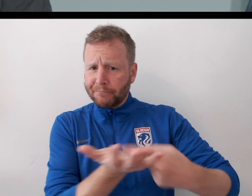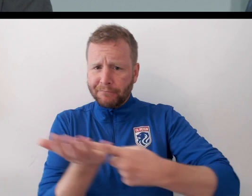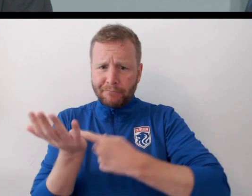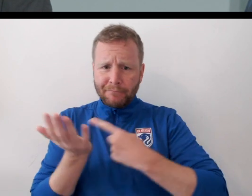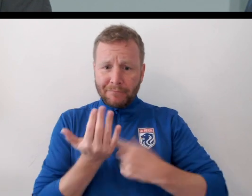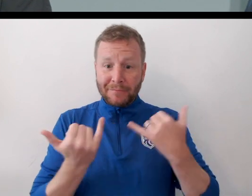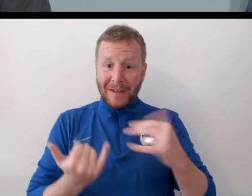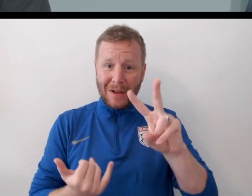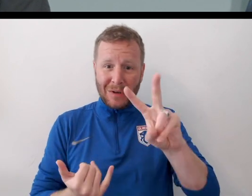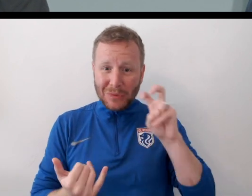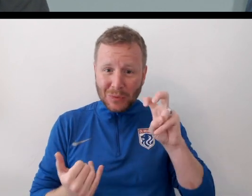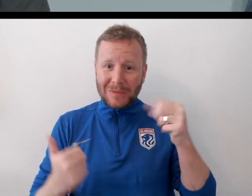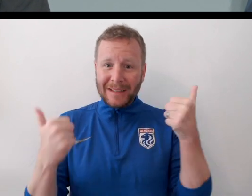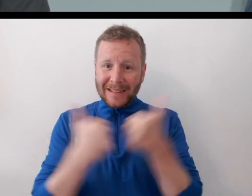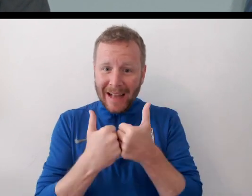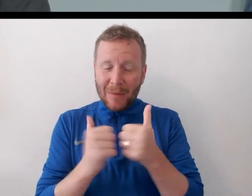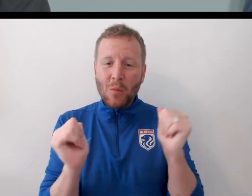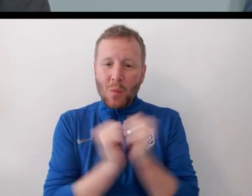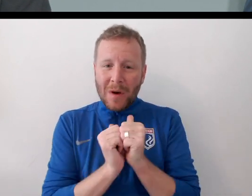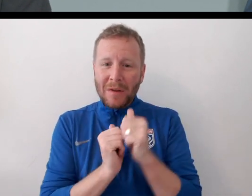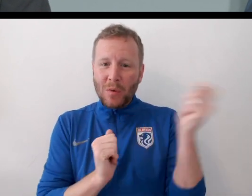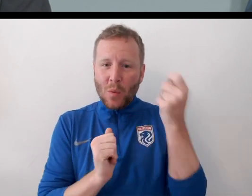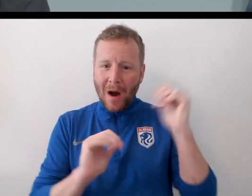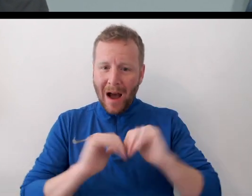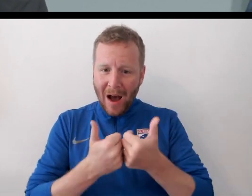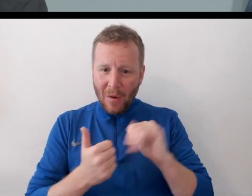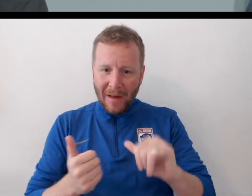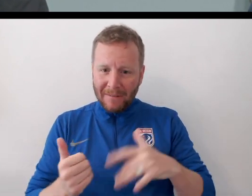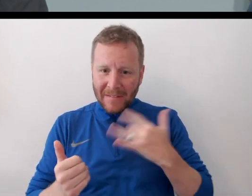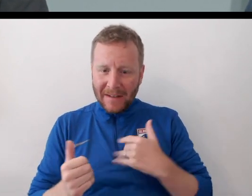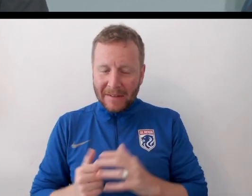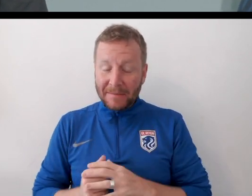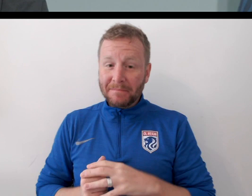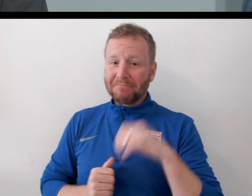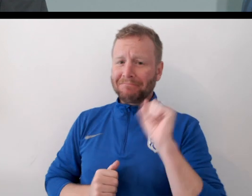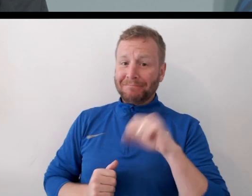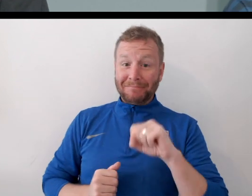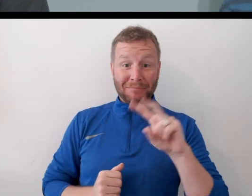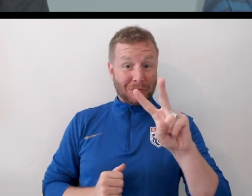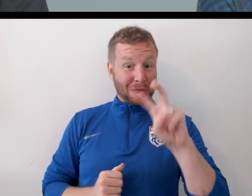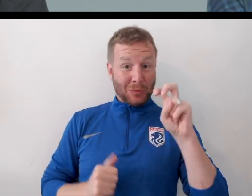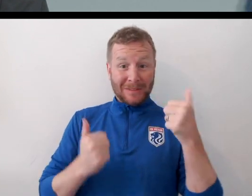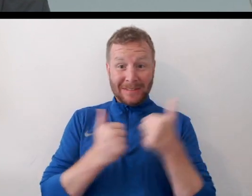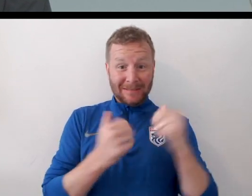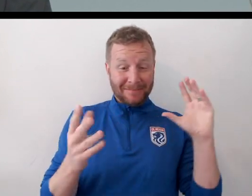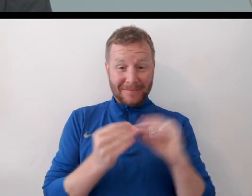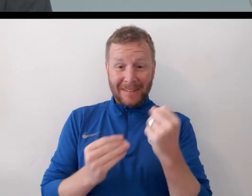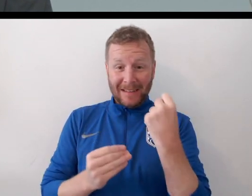now it's official, 200 matches, and it comes with a win. What does it mean for you? Yeah, I've had a lot of time to think about it. 200 games is 11 years.